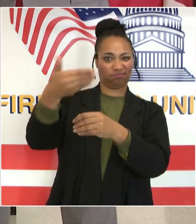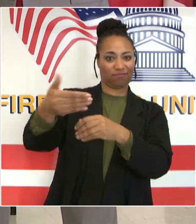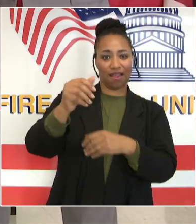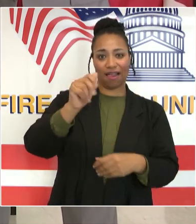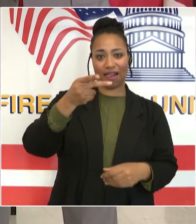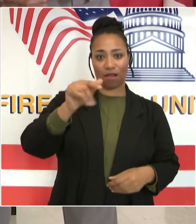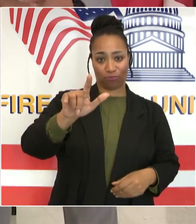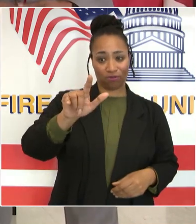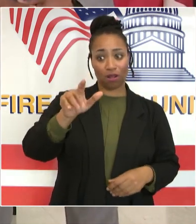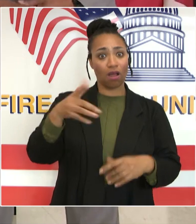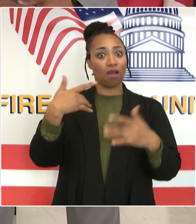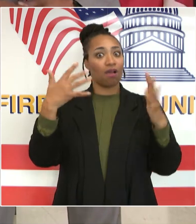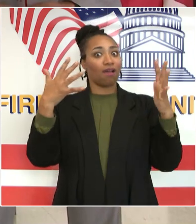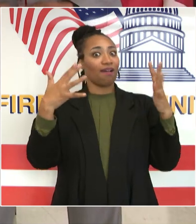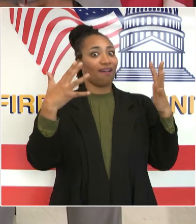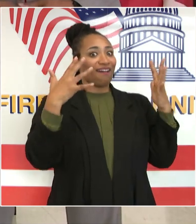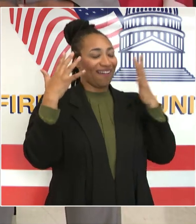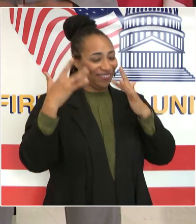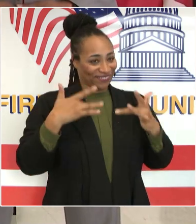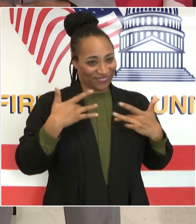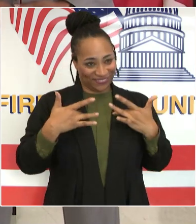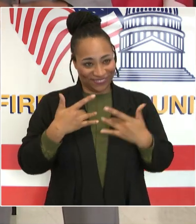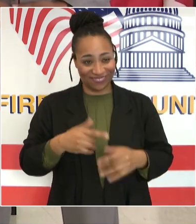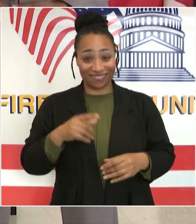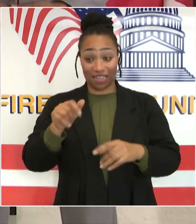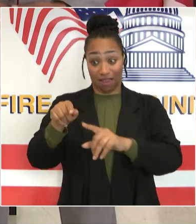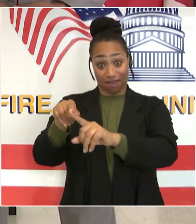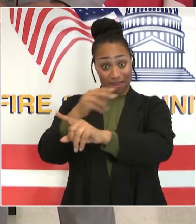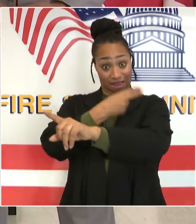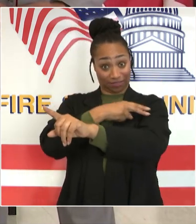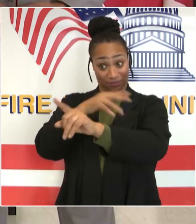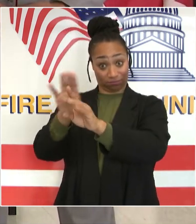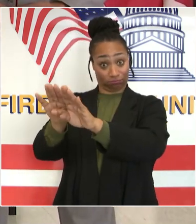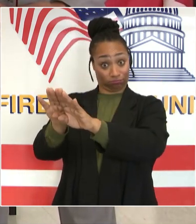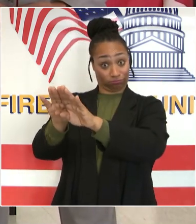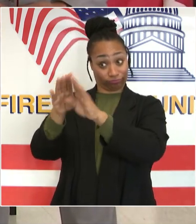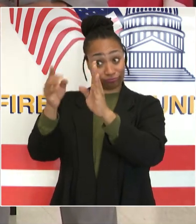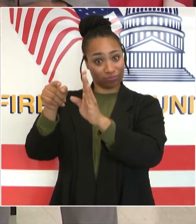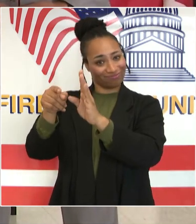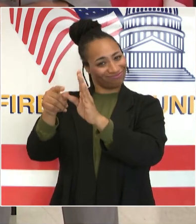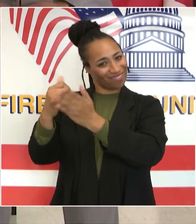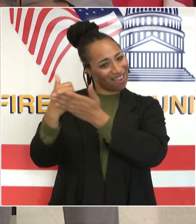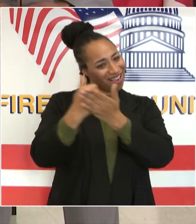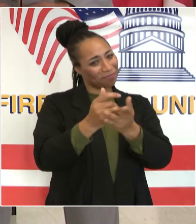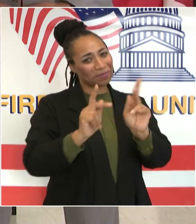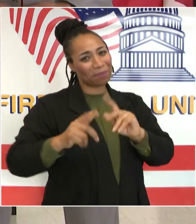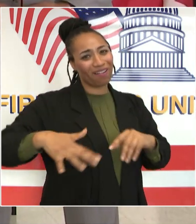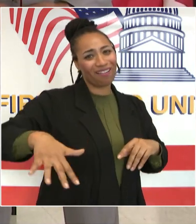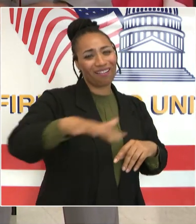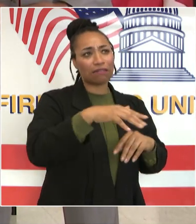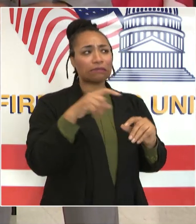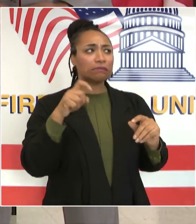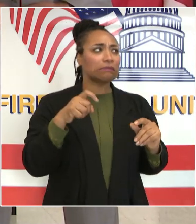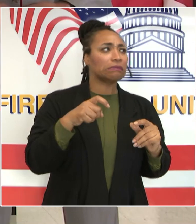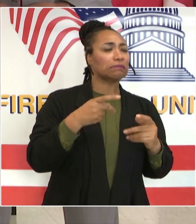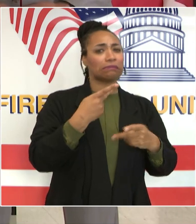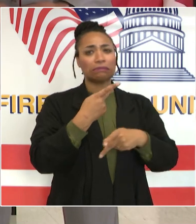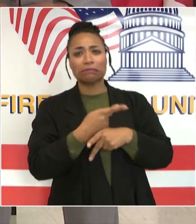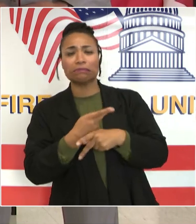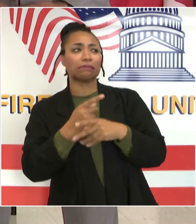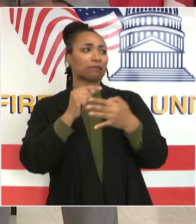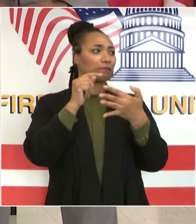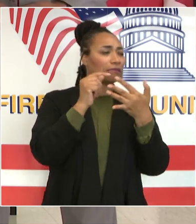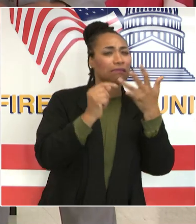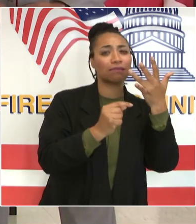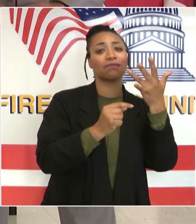investing in the people who provide that care, and it's about building pipelines for our residents to